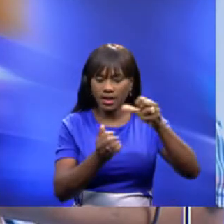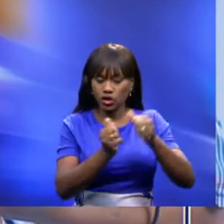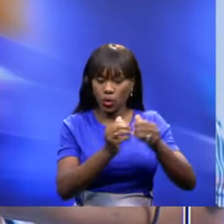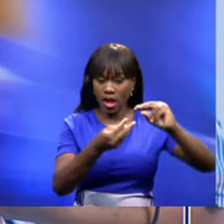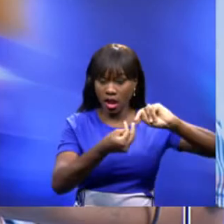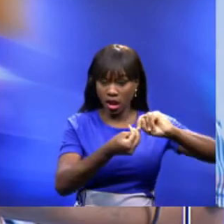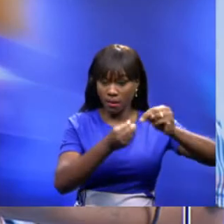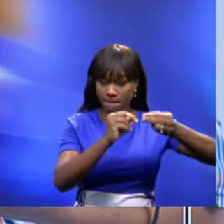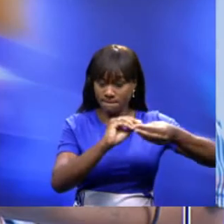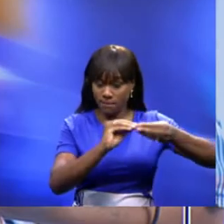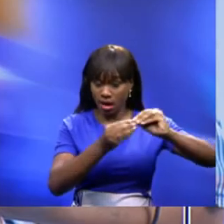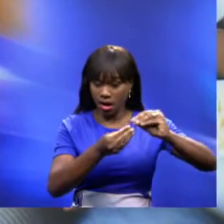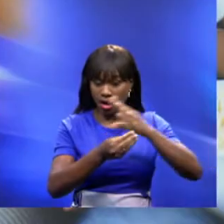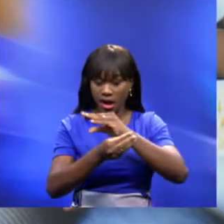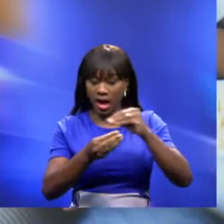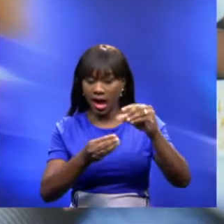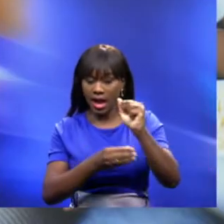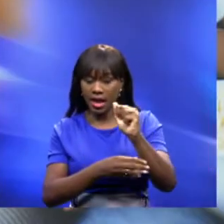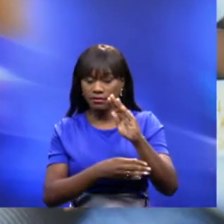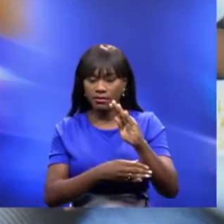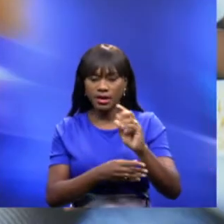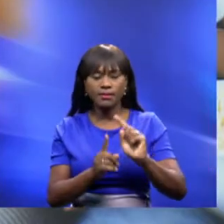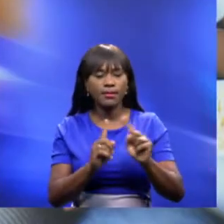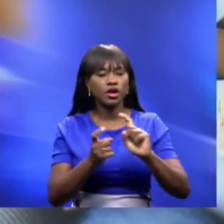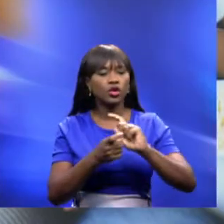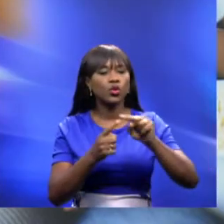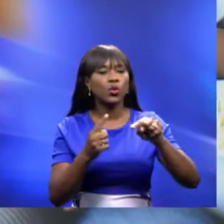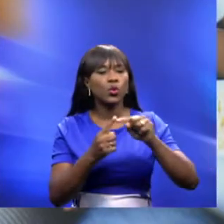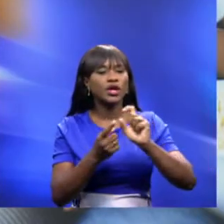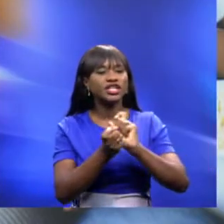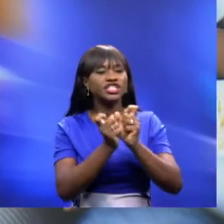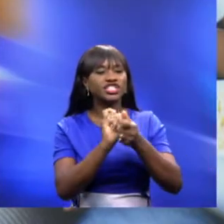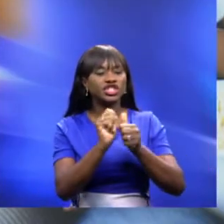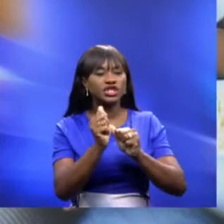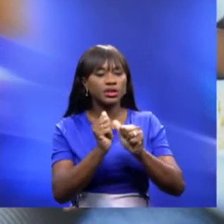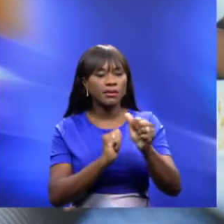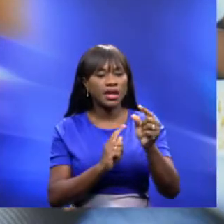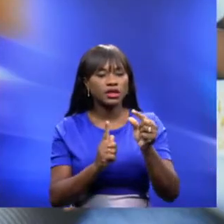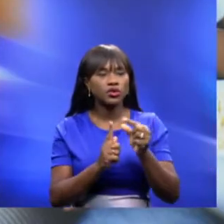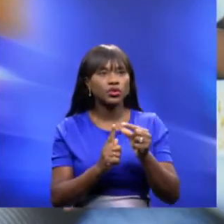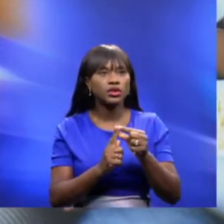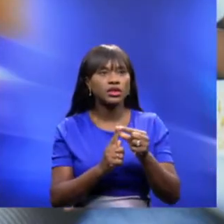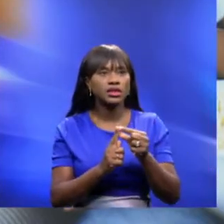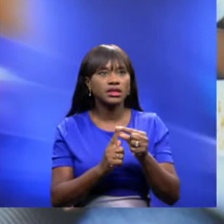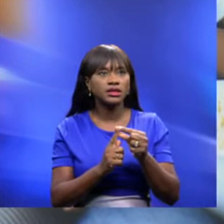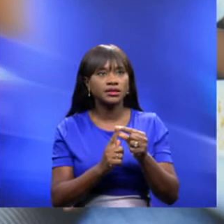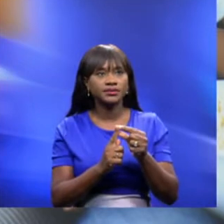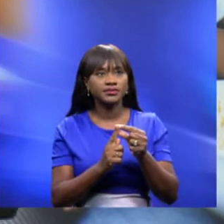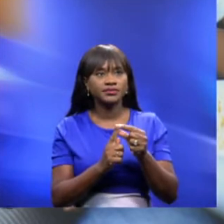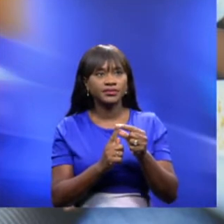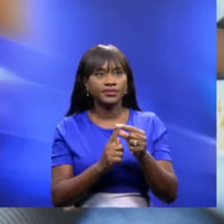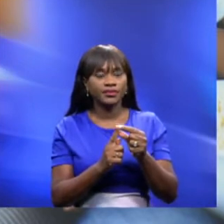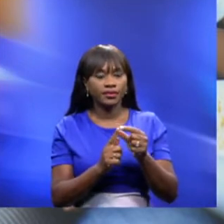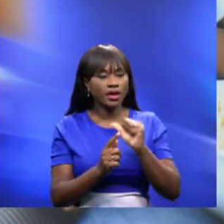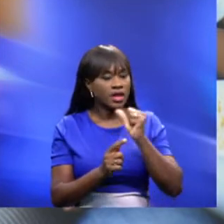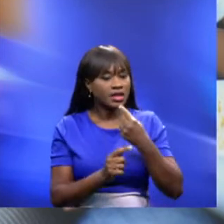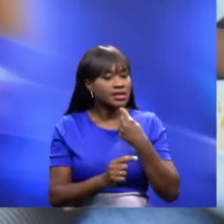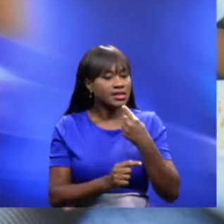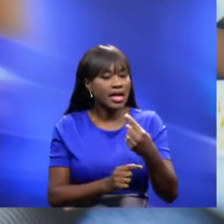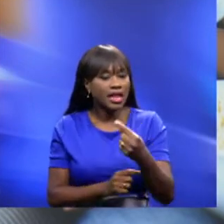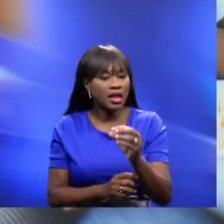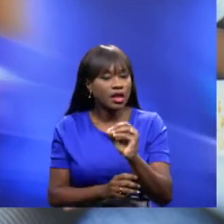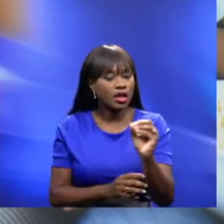in depth is when you change your password, to go deeper than that, you don't disclose it to anyone, because